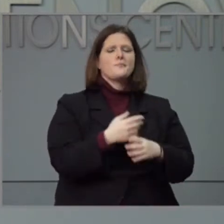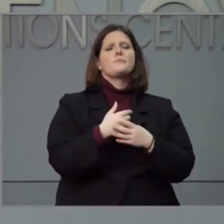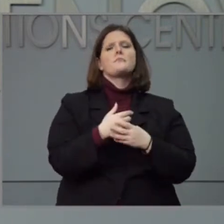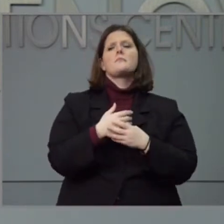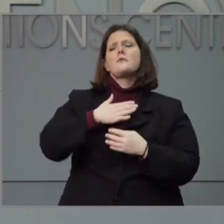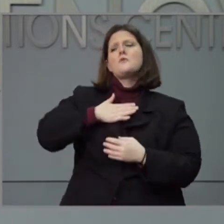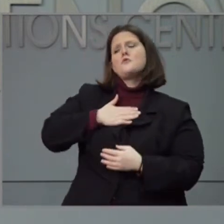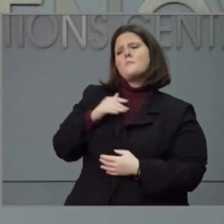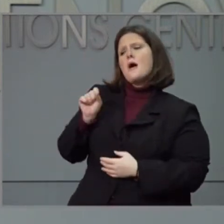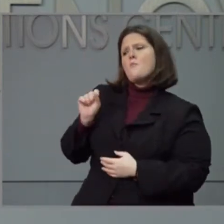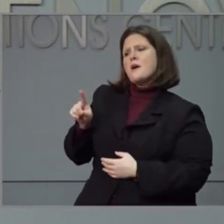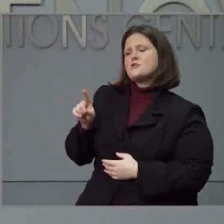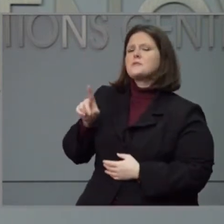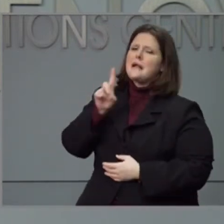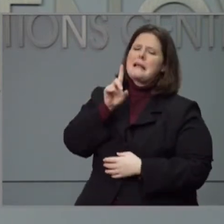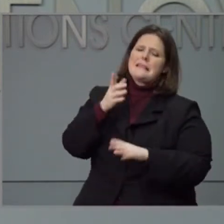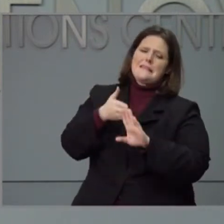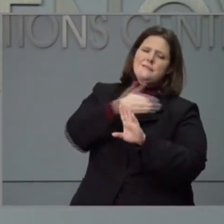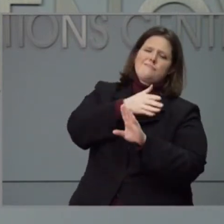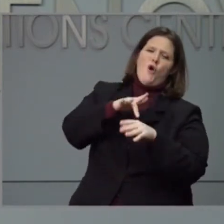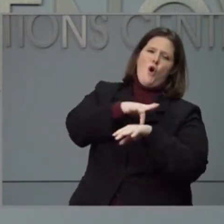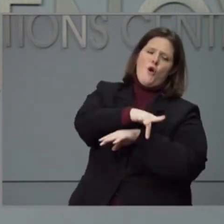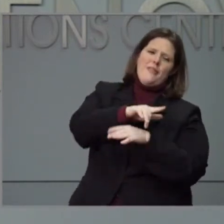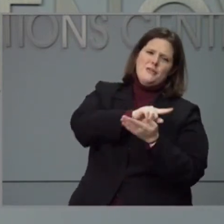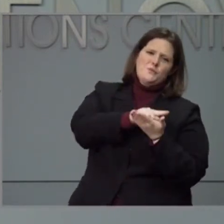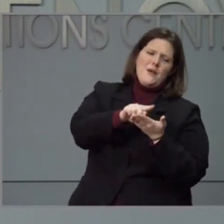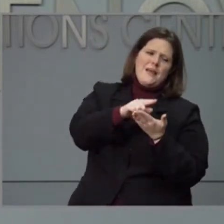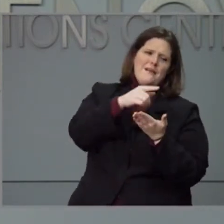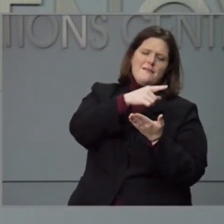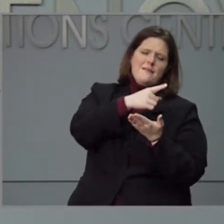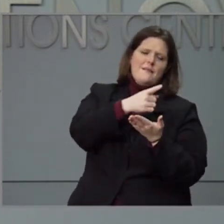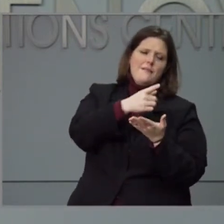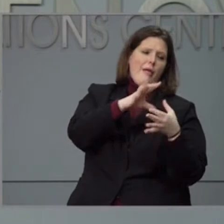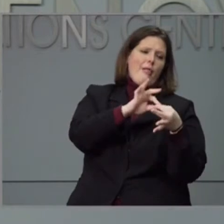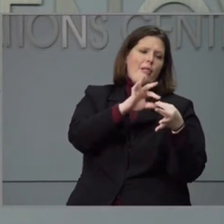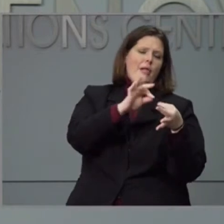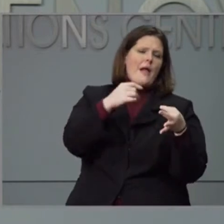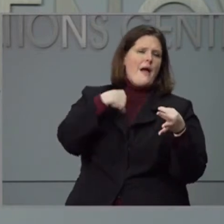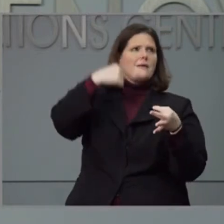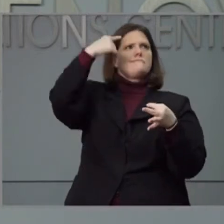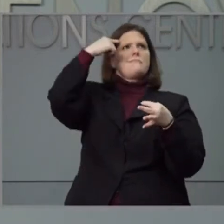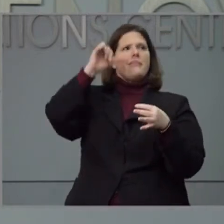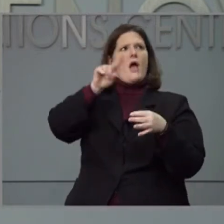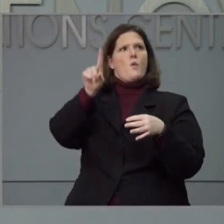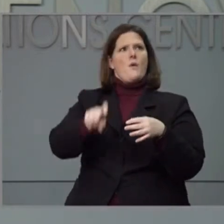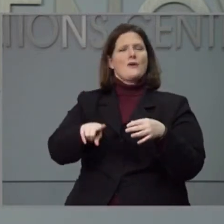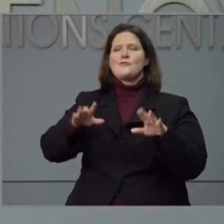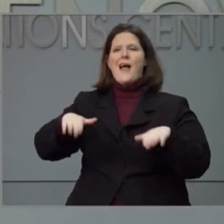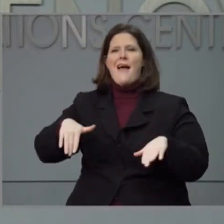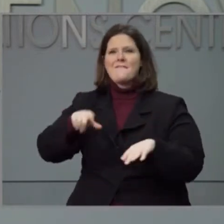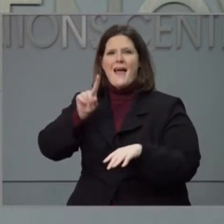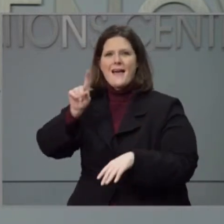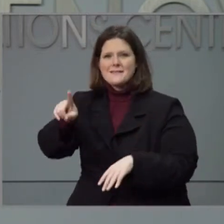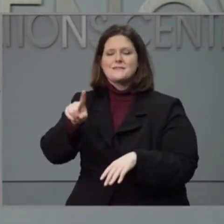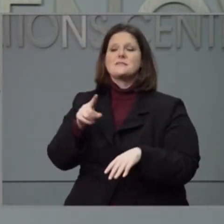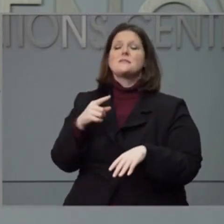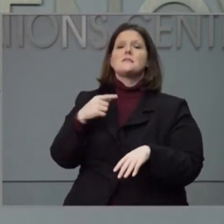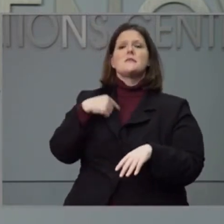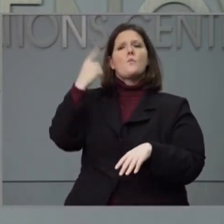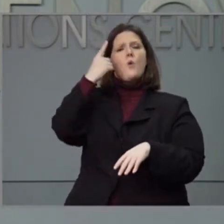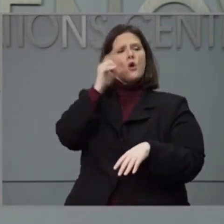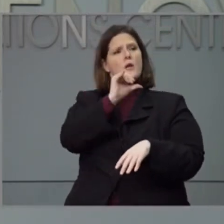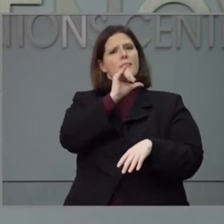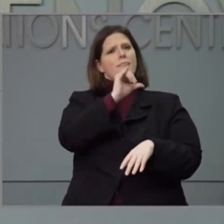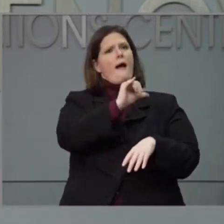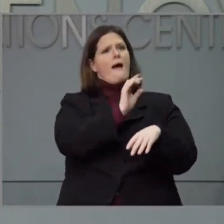came up in a meeting earlier this week, and to be honest, I hadn't thought about it. You can answer this for me. Is that average positive